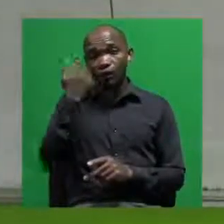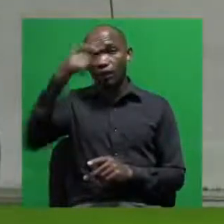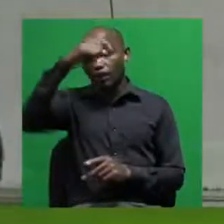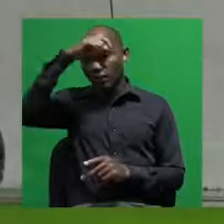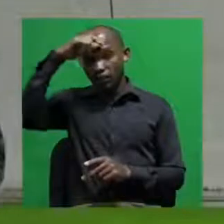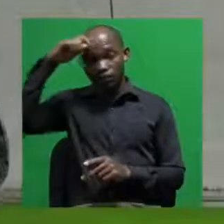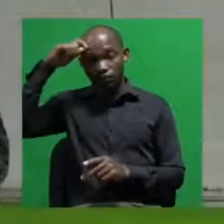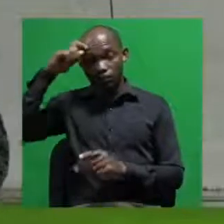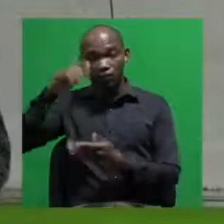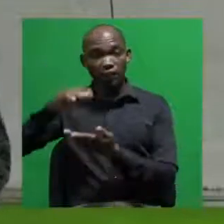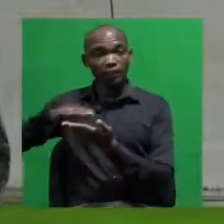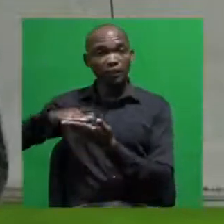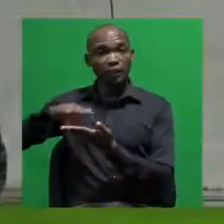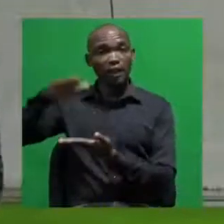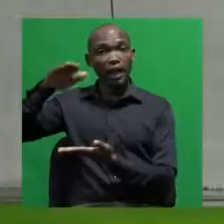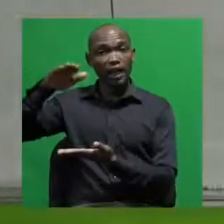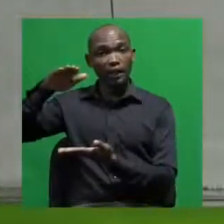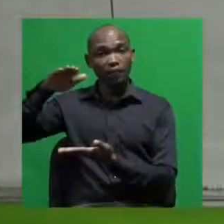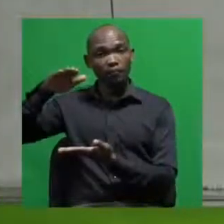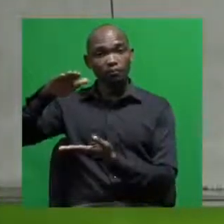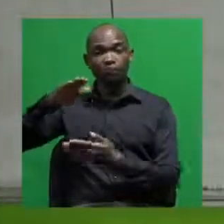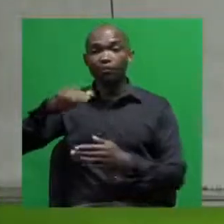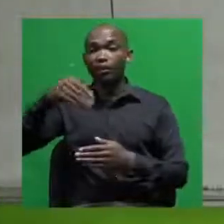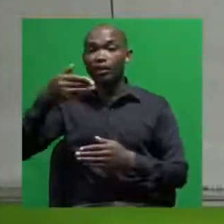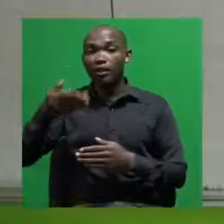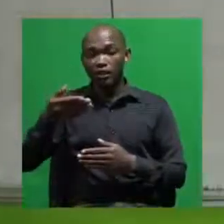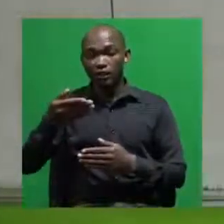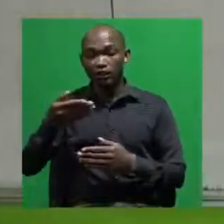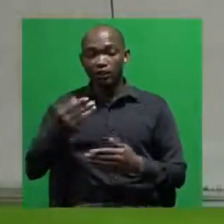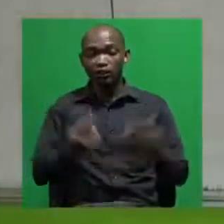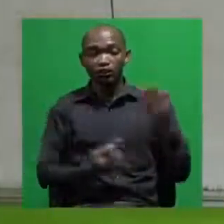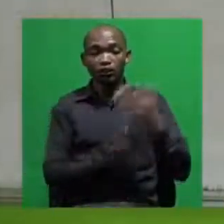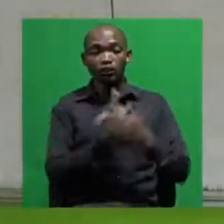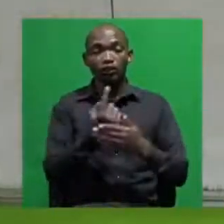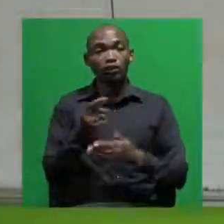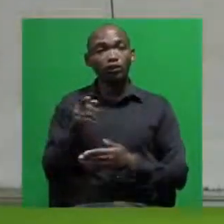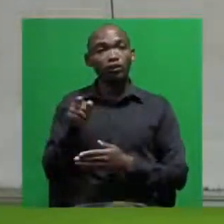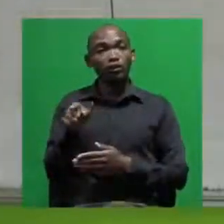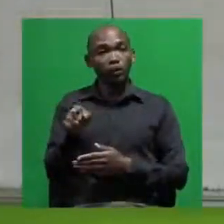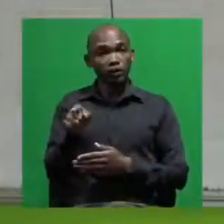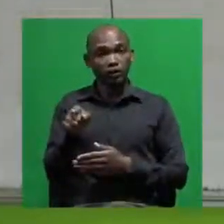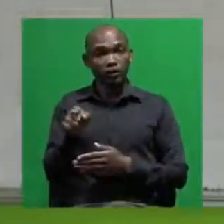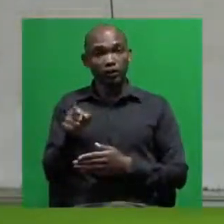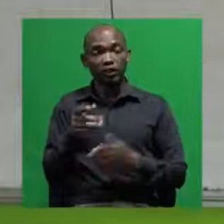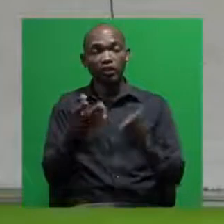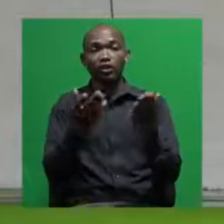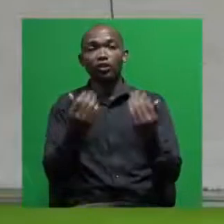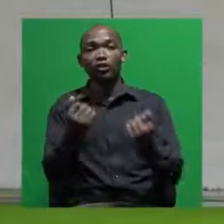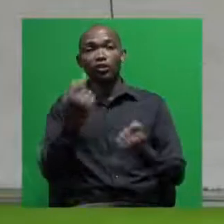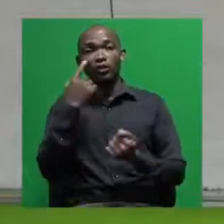due to that, we can see if you have the object,